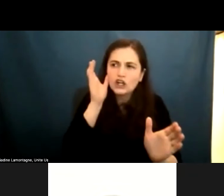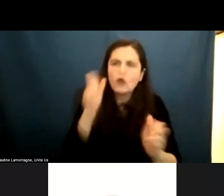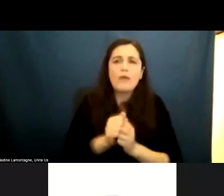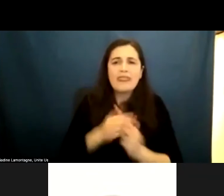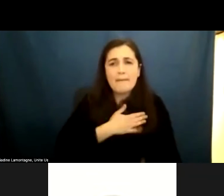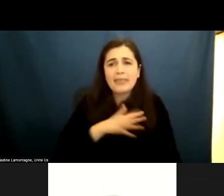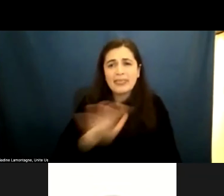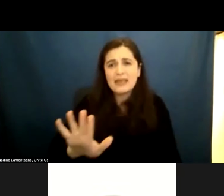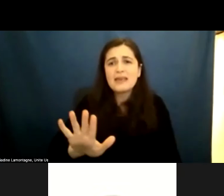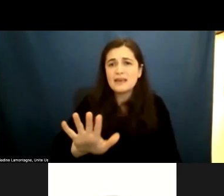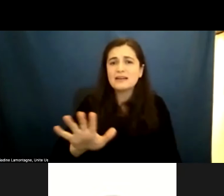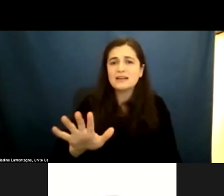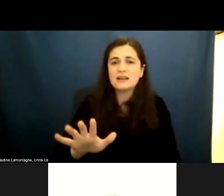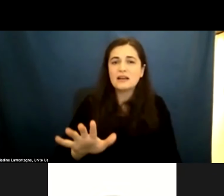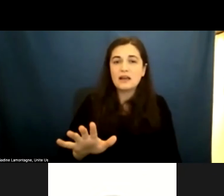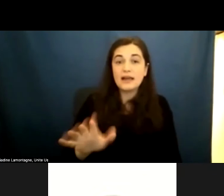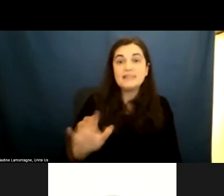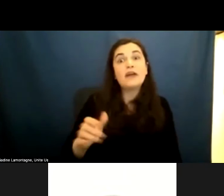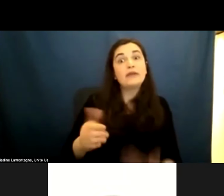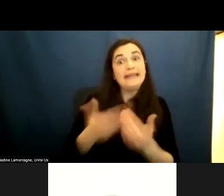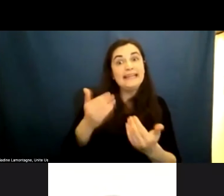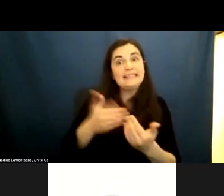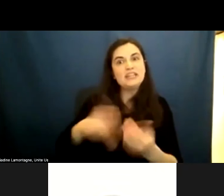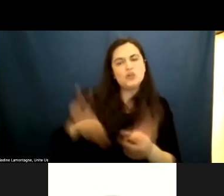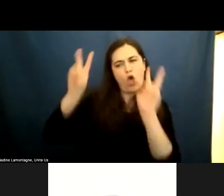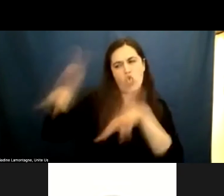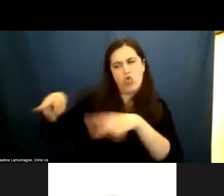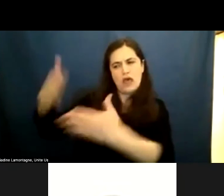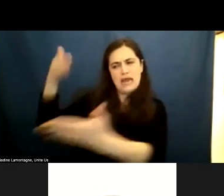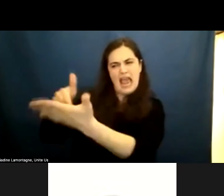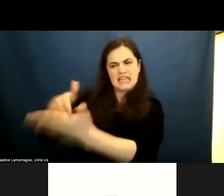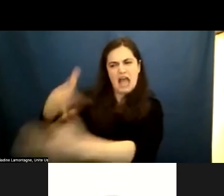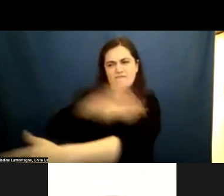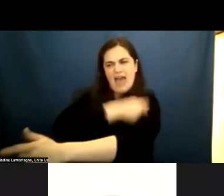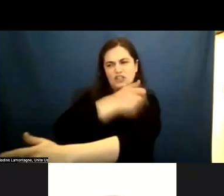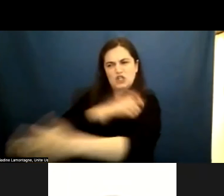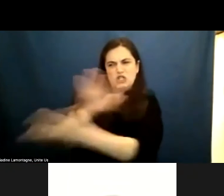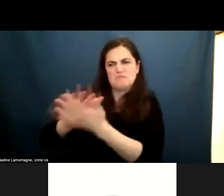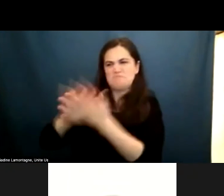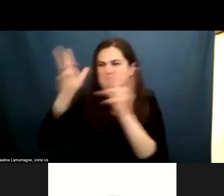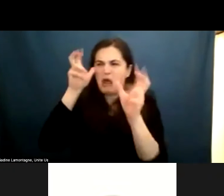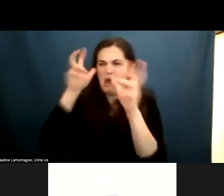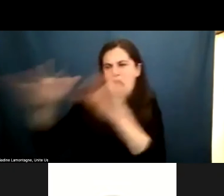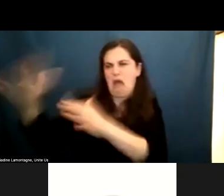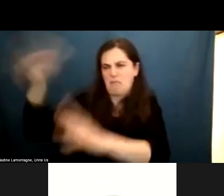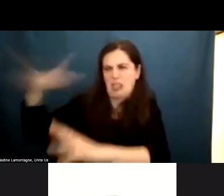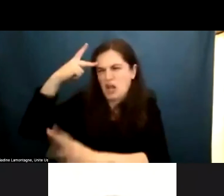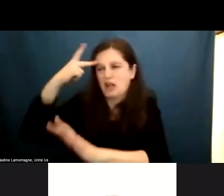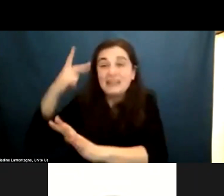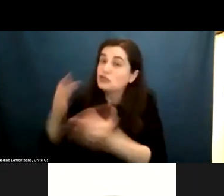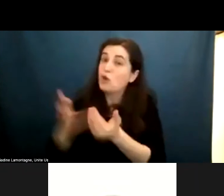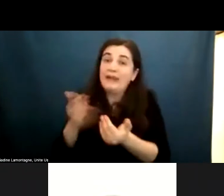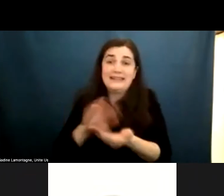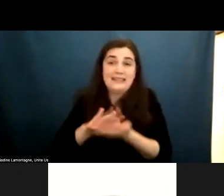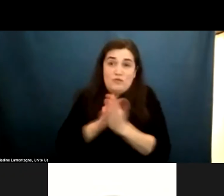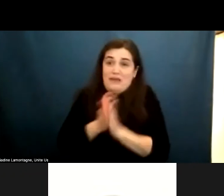it's very easy to demonize anti-vaxxers and to sort of turn them into this like diluted, politicized